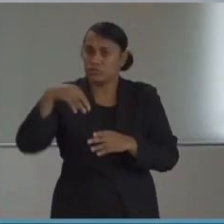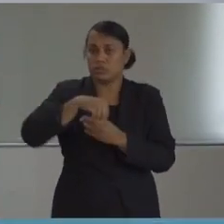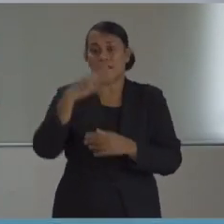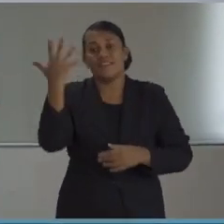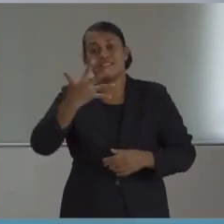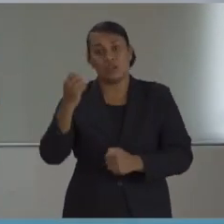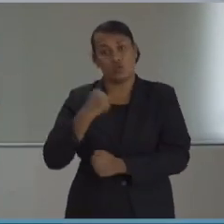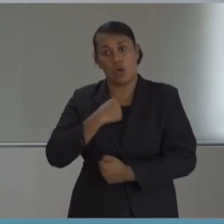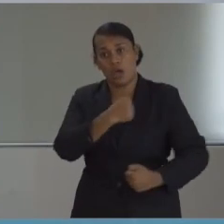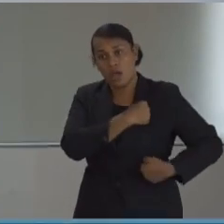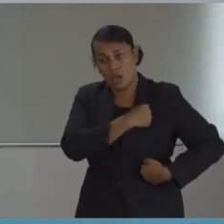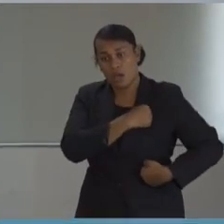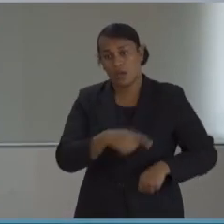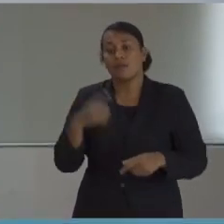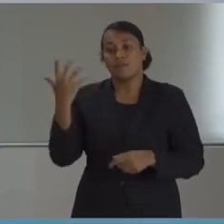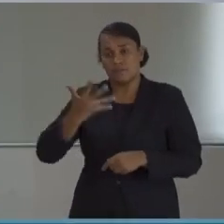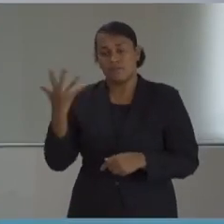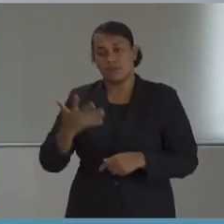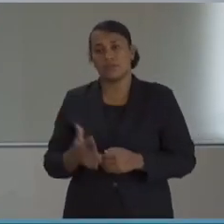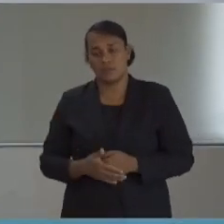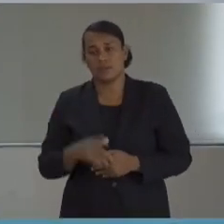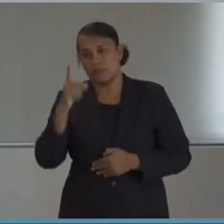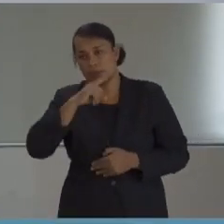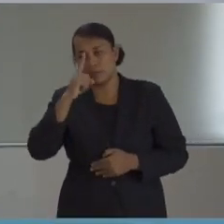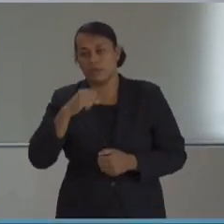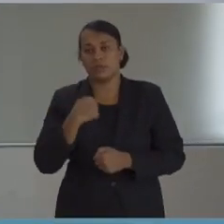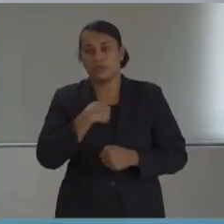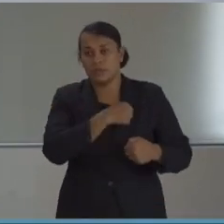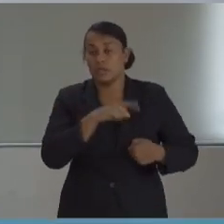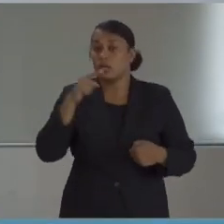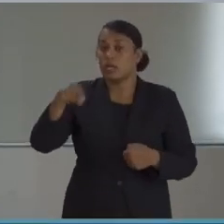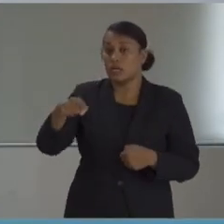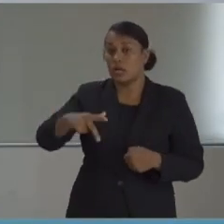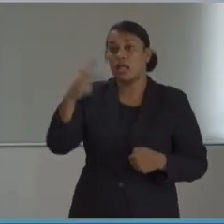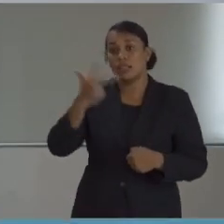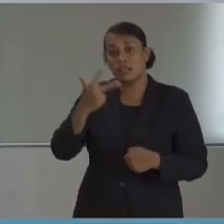Fiji Military Forces, 8 from Health and